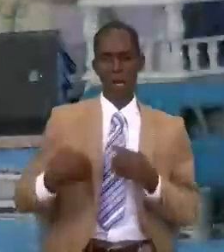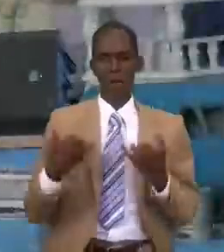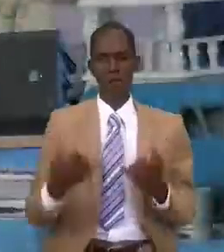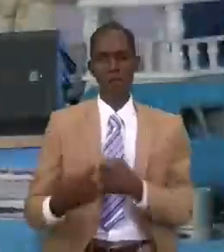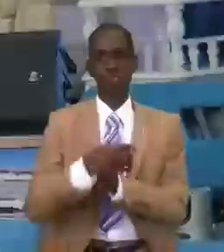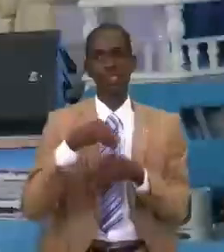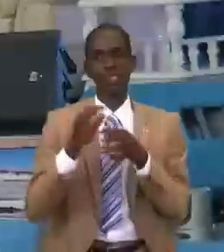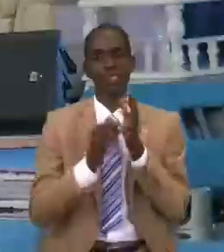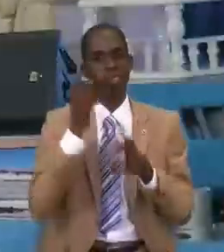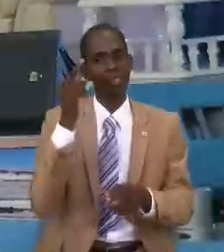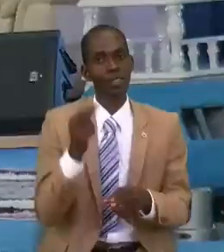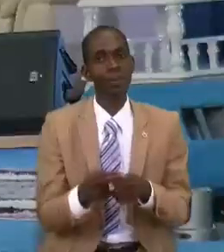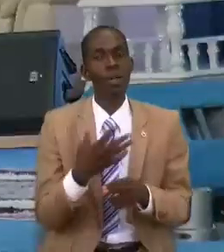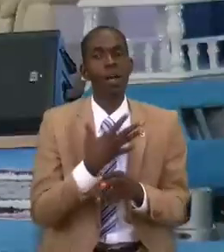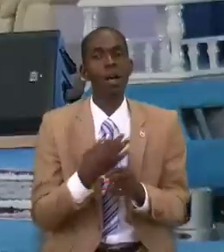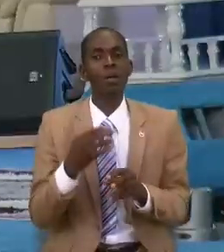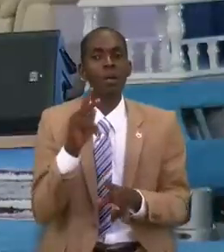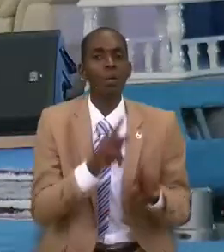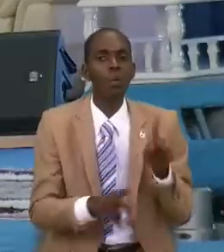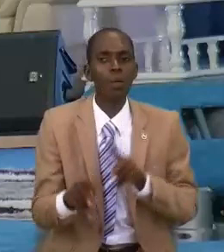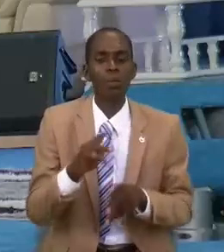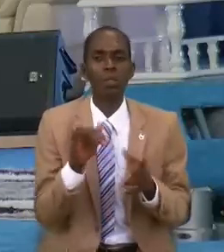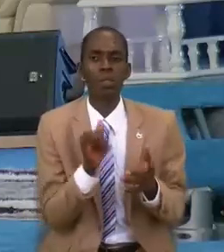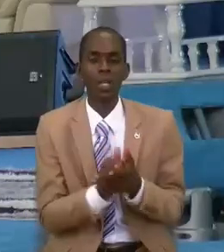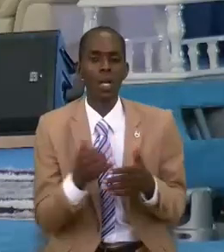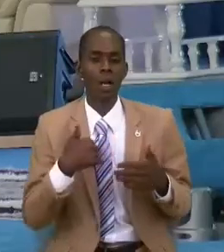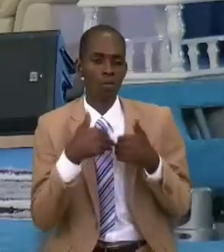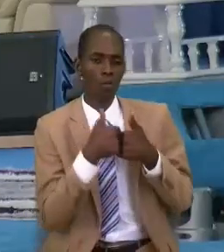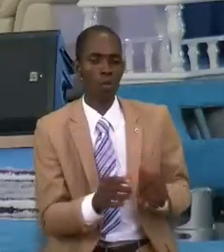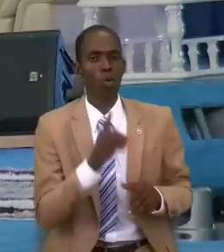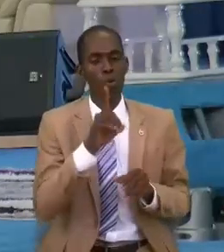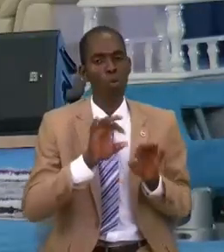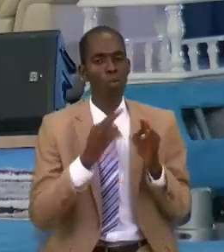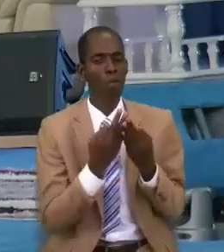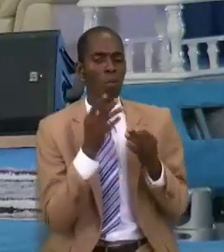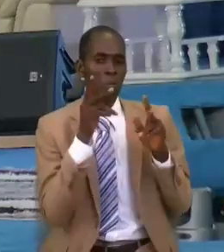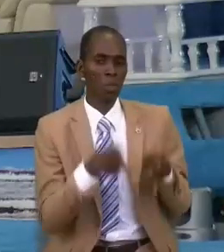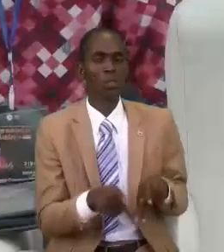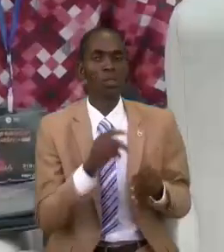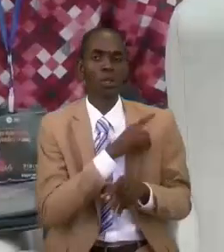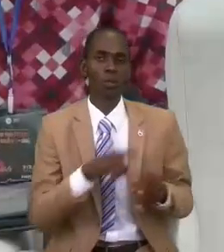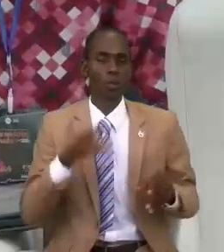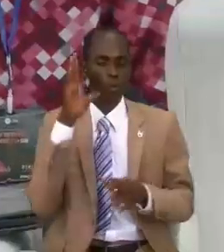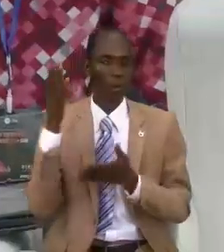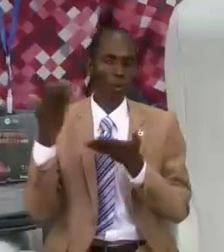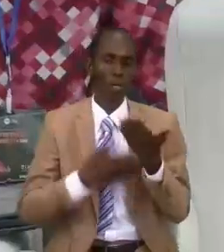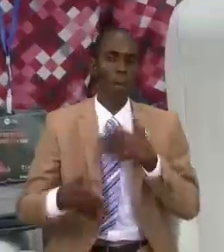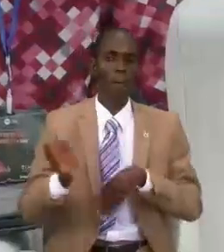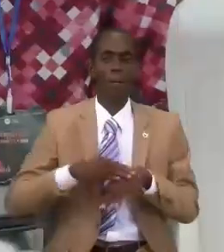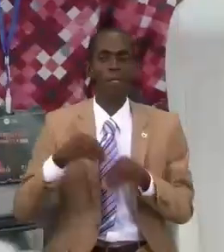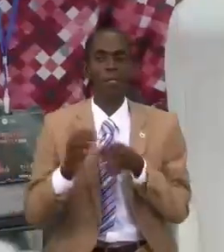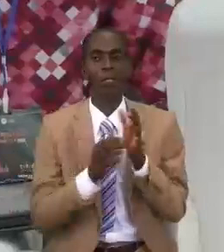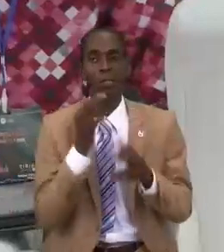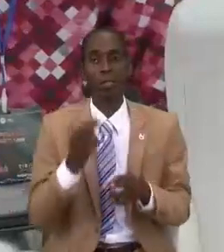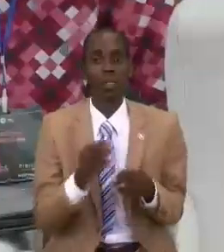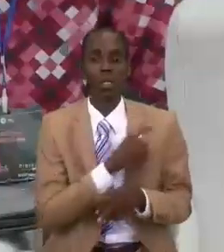have gone away, the Lord will bring them back. I said the Lord will bring you back. I was telling